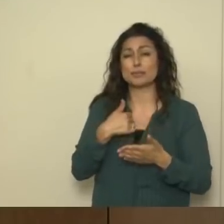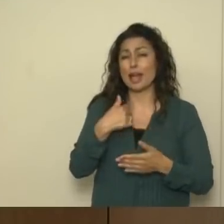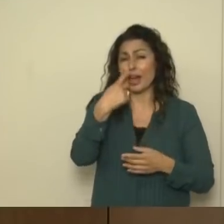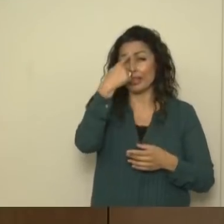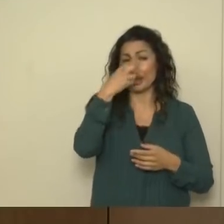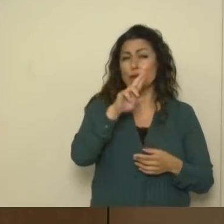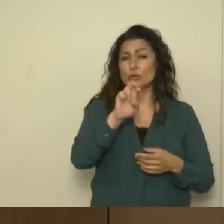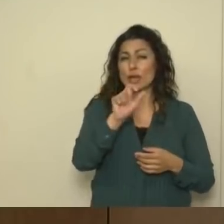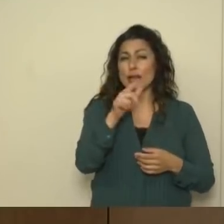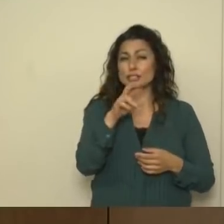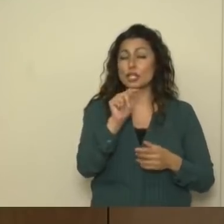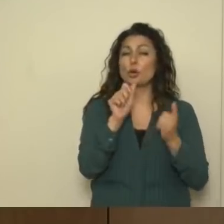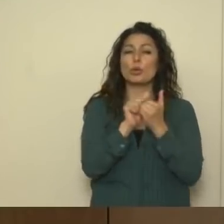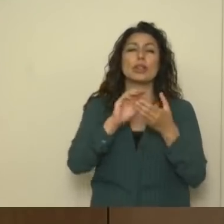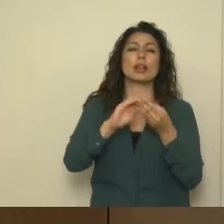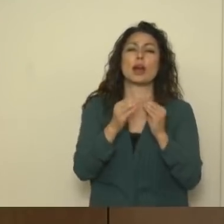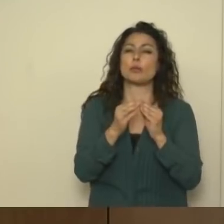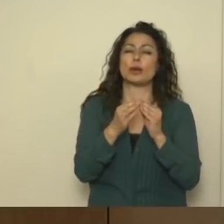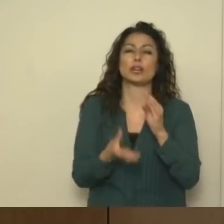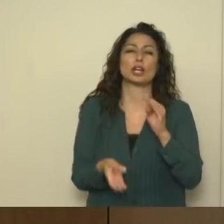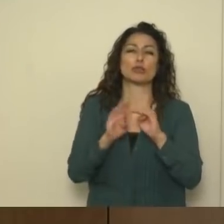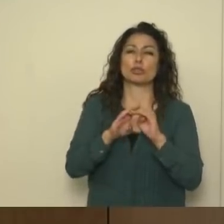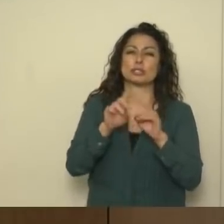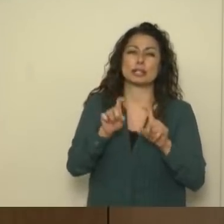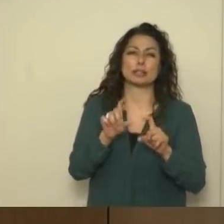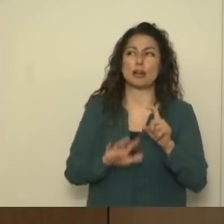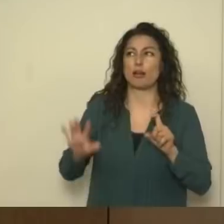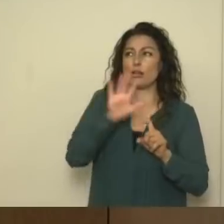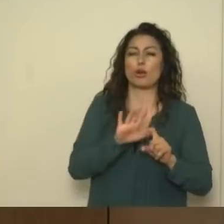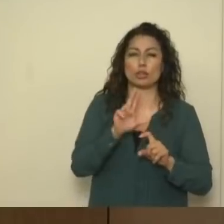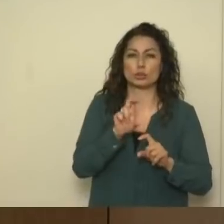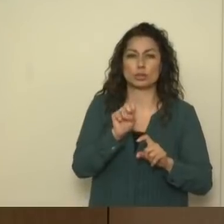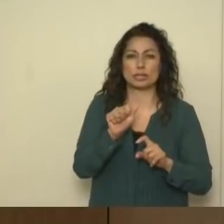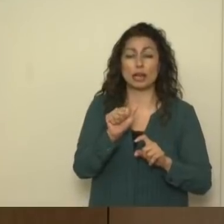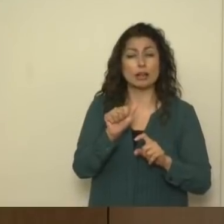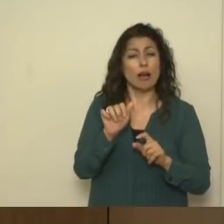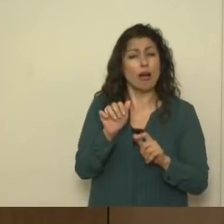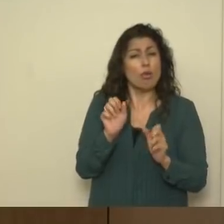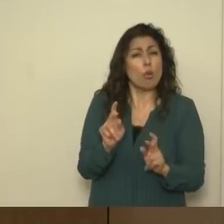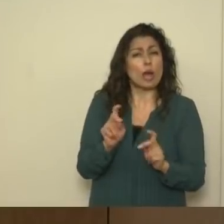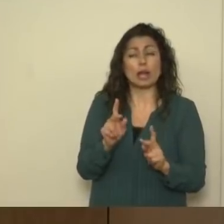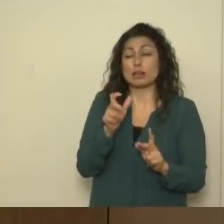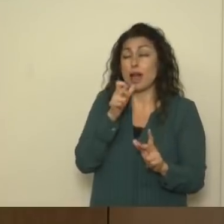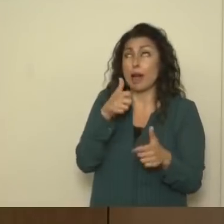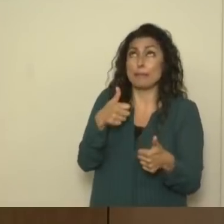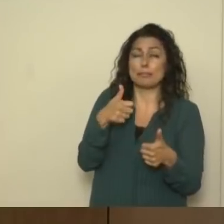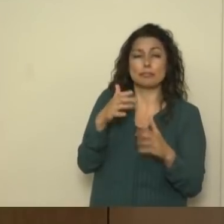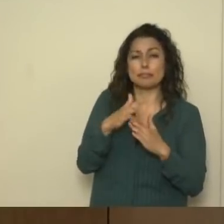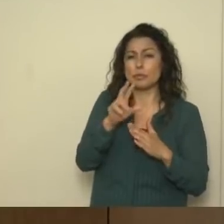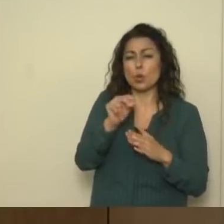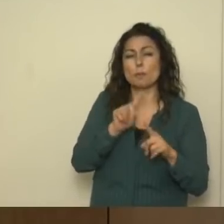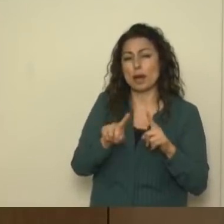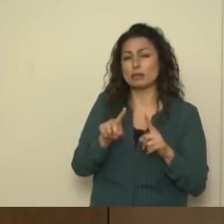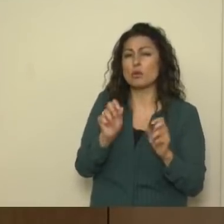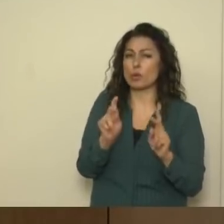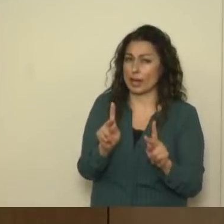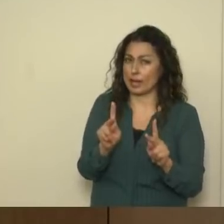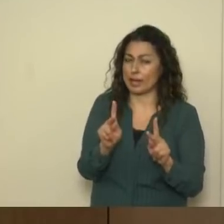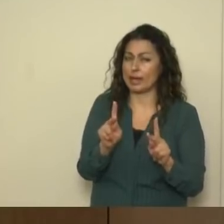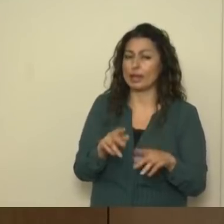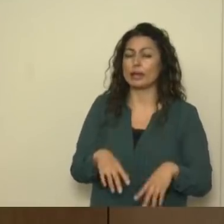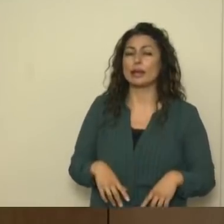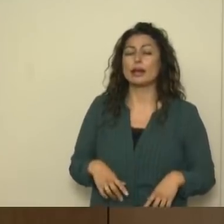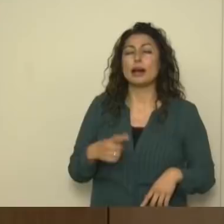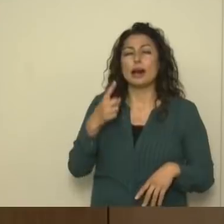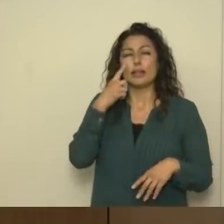reagents, even with the number of increased testing around the country, are okay. They're not great, but they're okay. A lot of